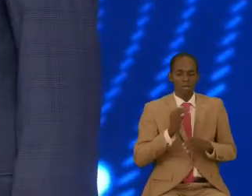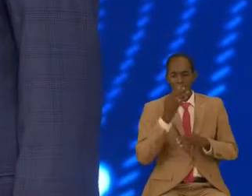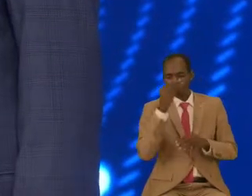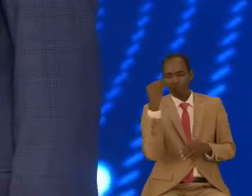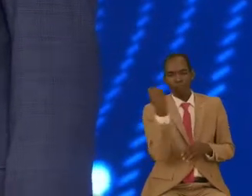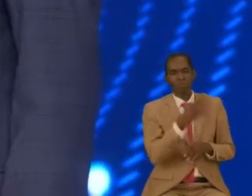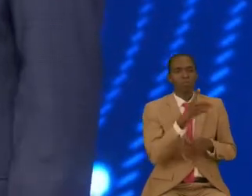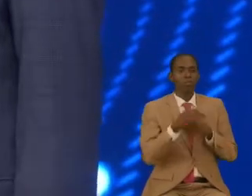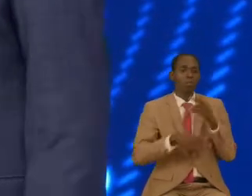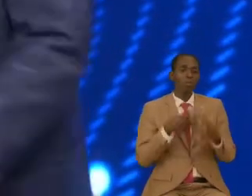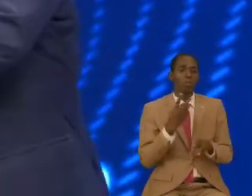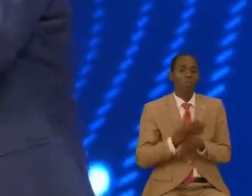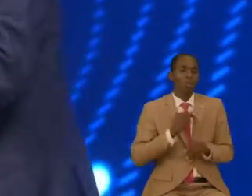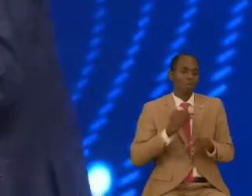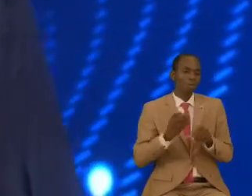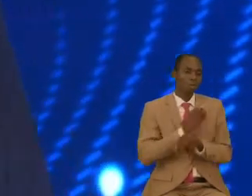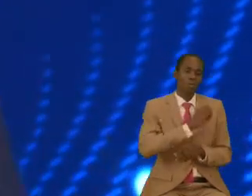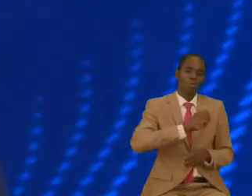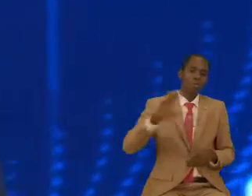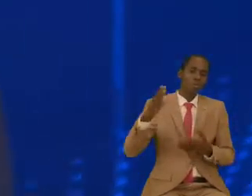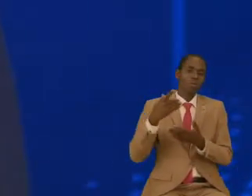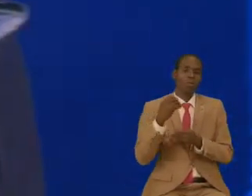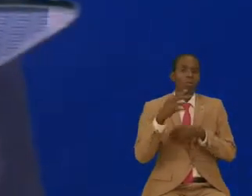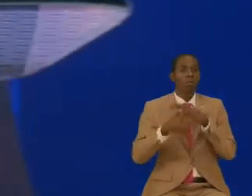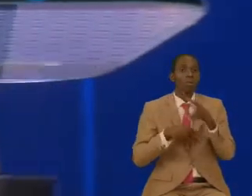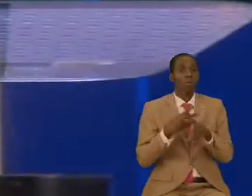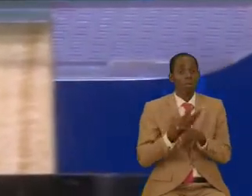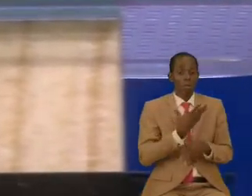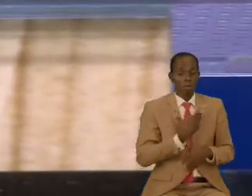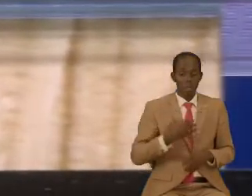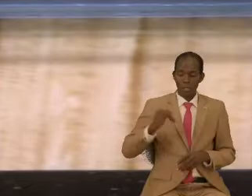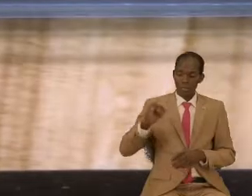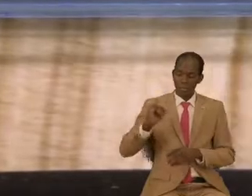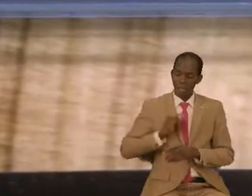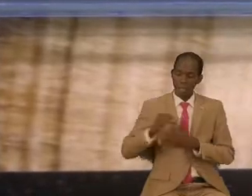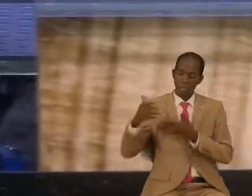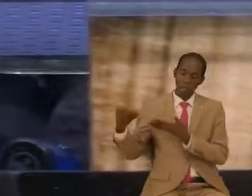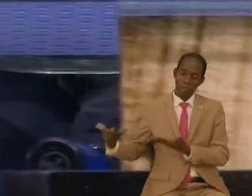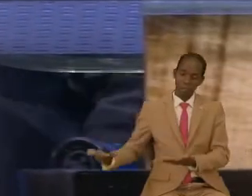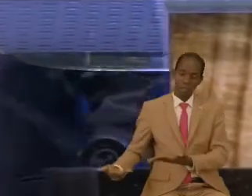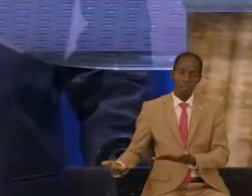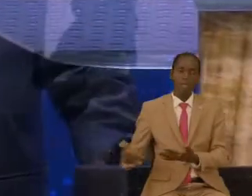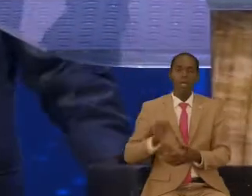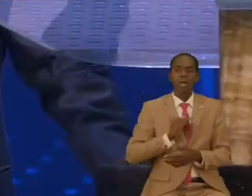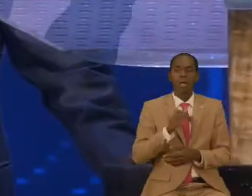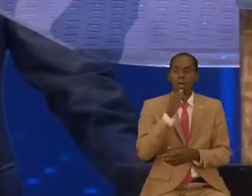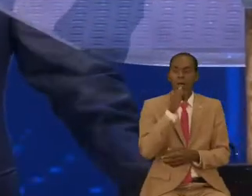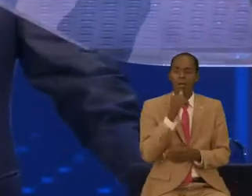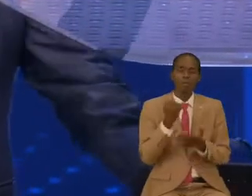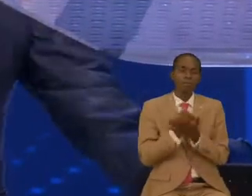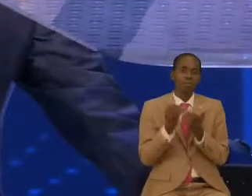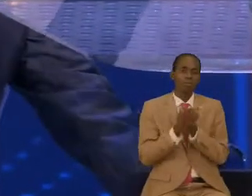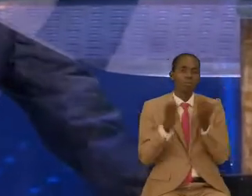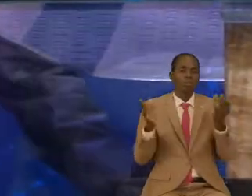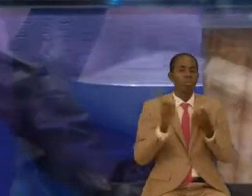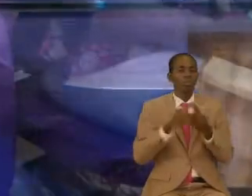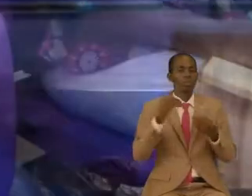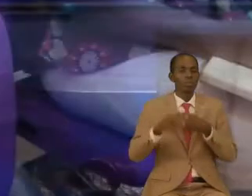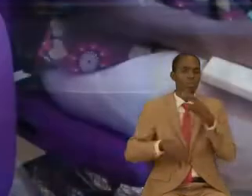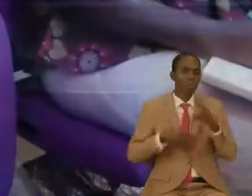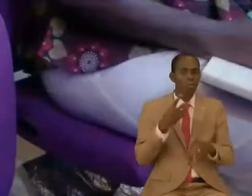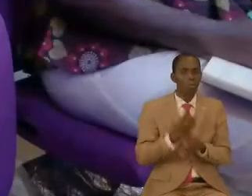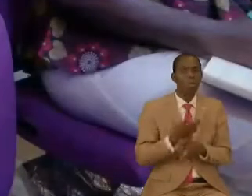world. I throw away the world. And I am crucified to the world. And the world